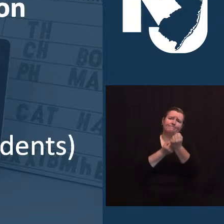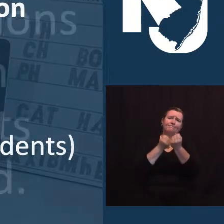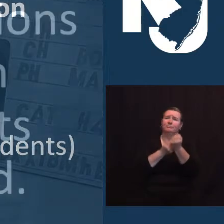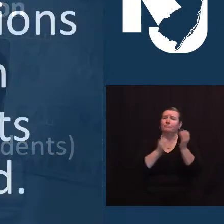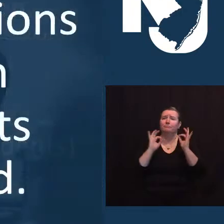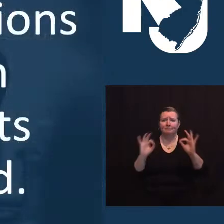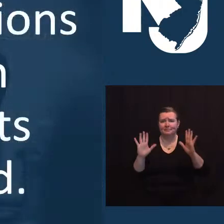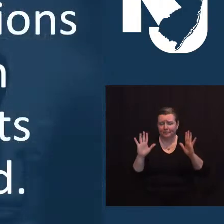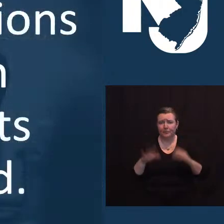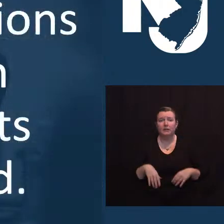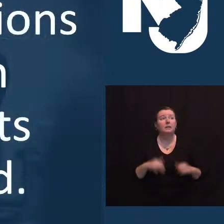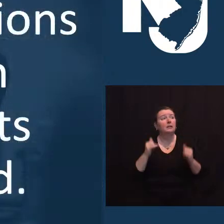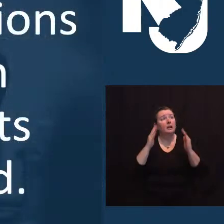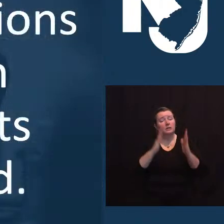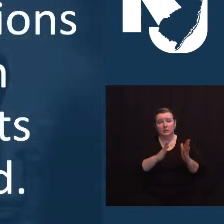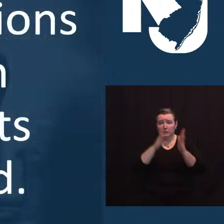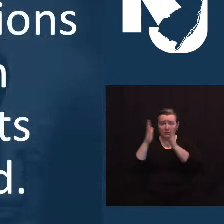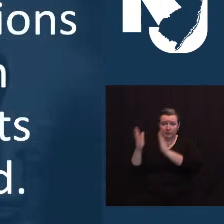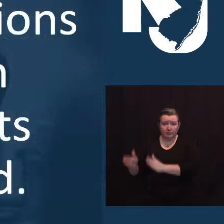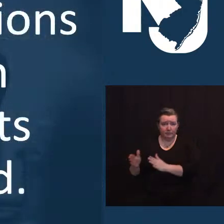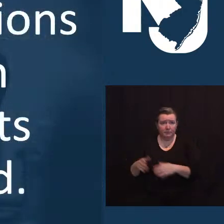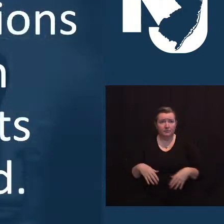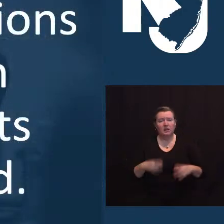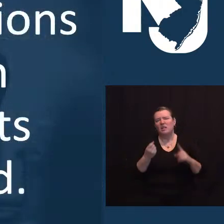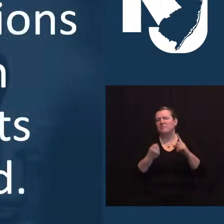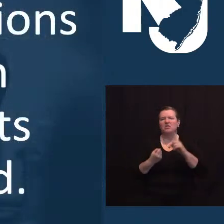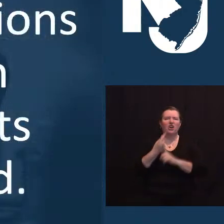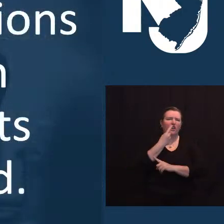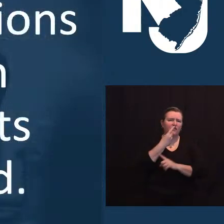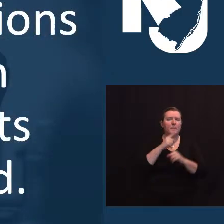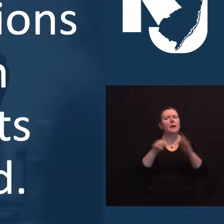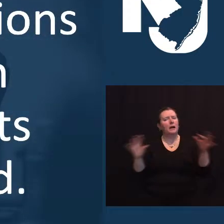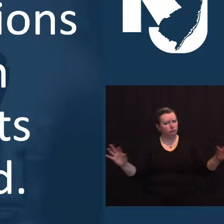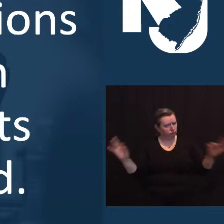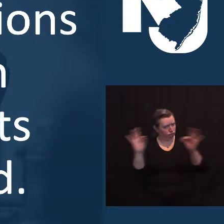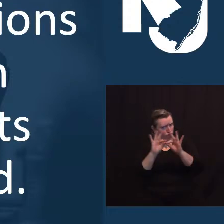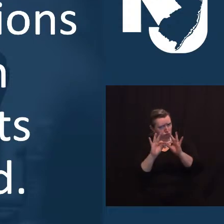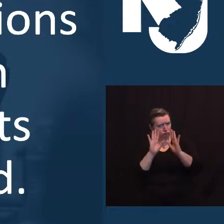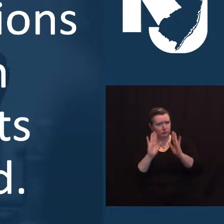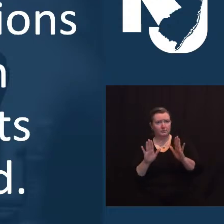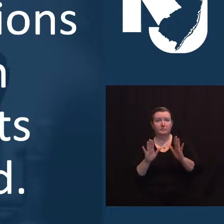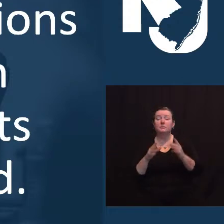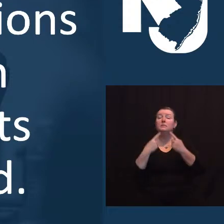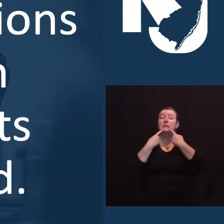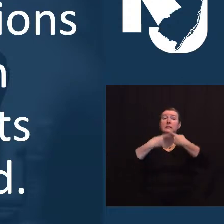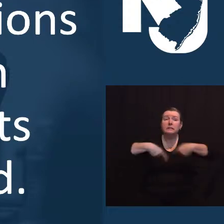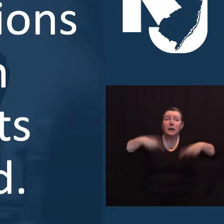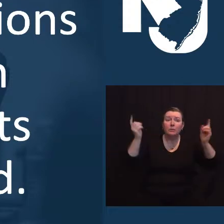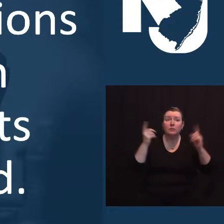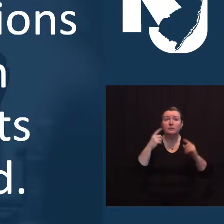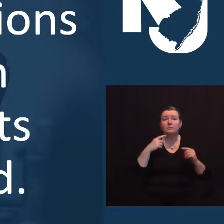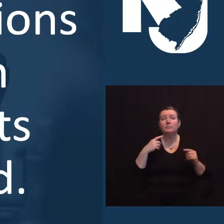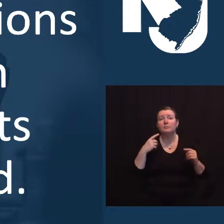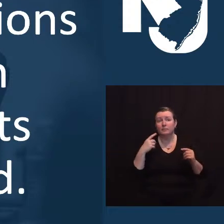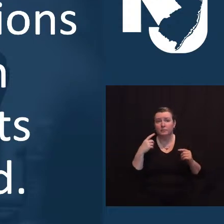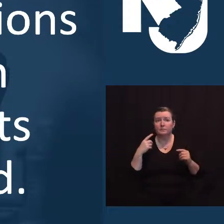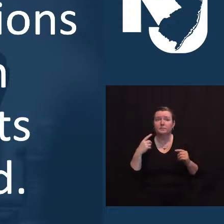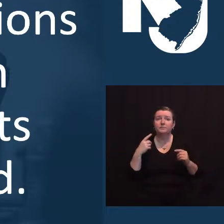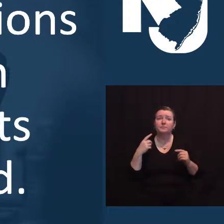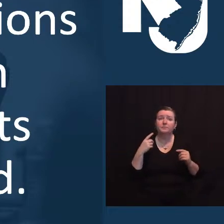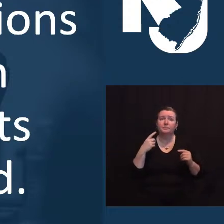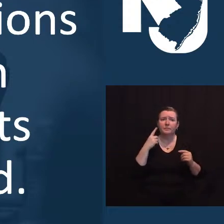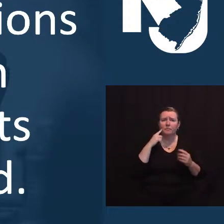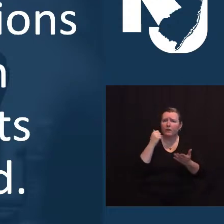up, unrelated but importantly, I have a quick announcement which I hope should provide a relief to some residents who have received